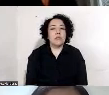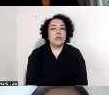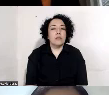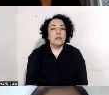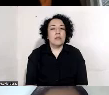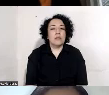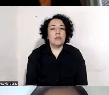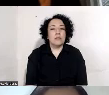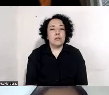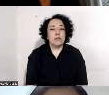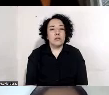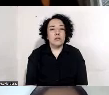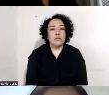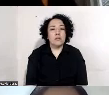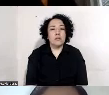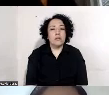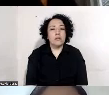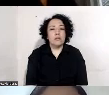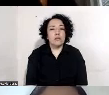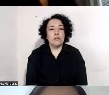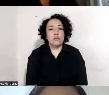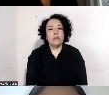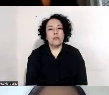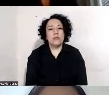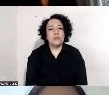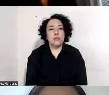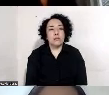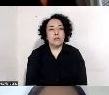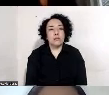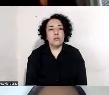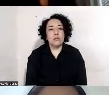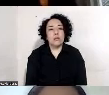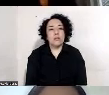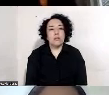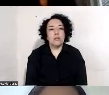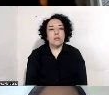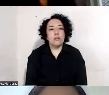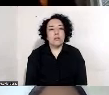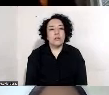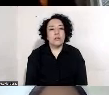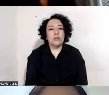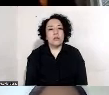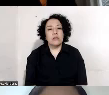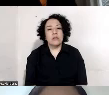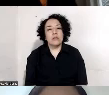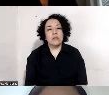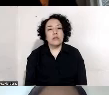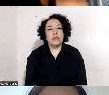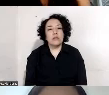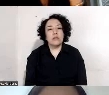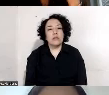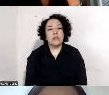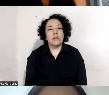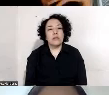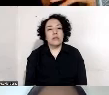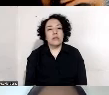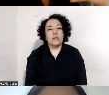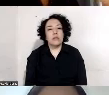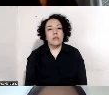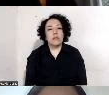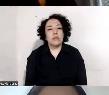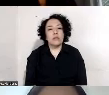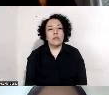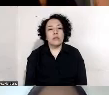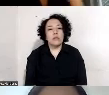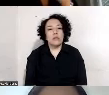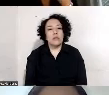their programs were inappropriate. Some of them, actually half of our sample, were actually retained. That is, they were